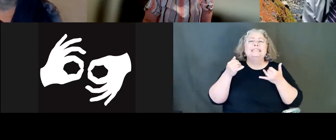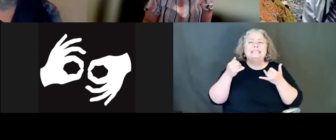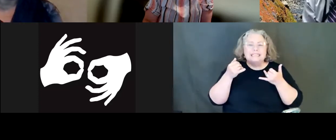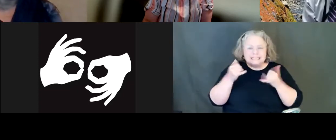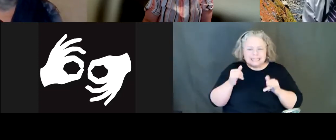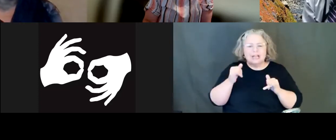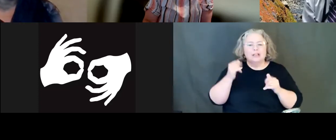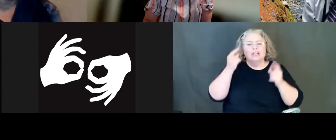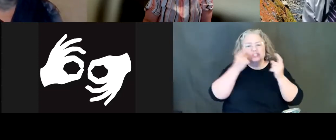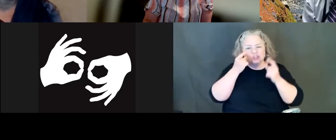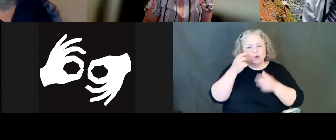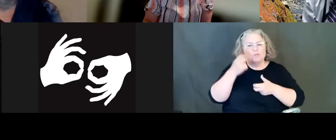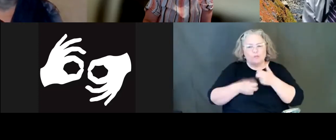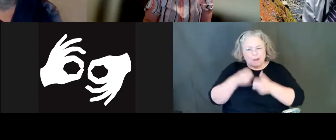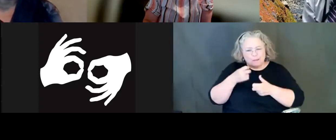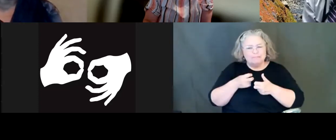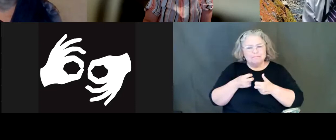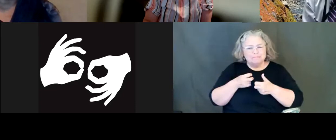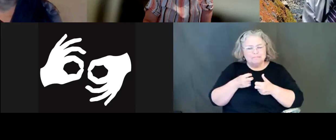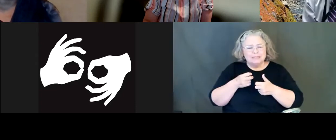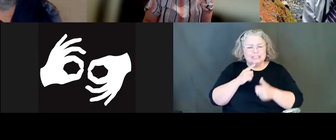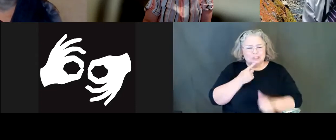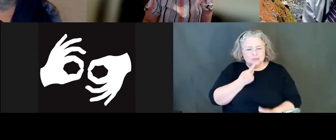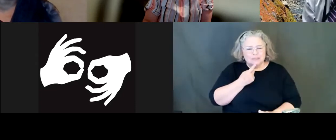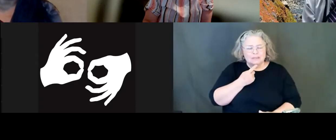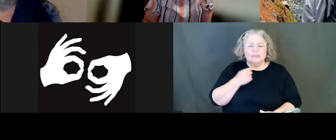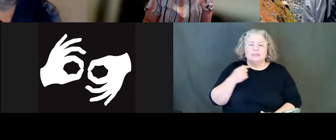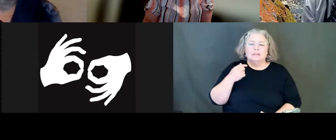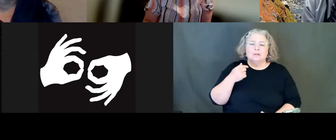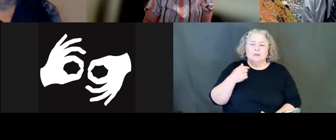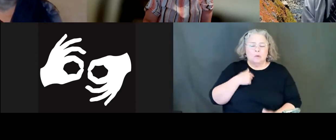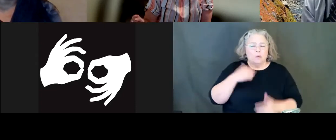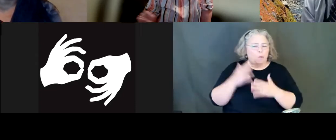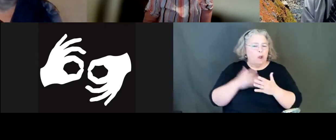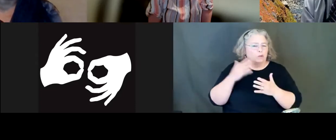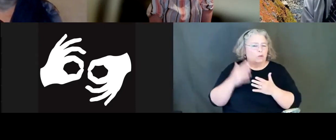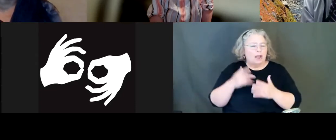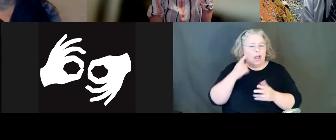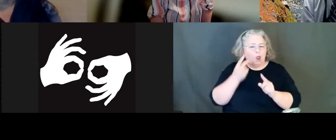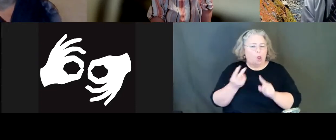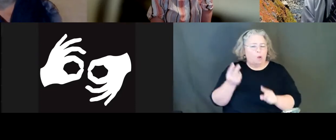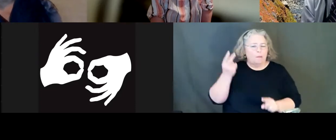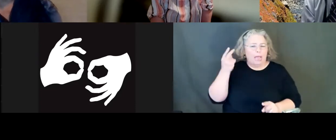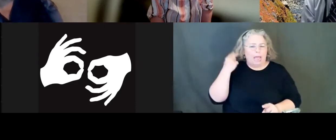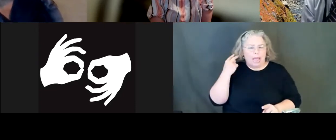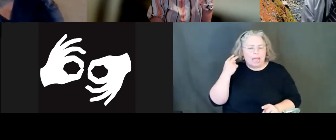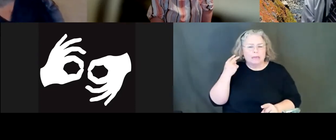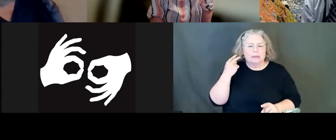problems. And I think about every once in a while, I think back and think